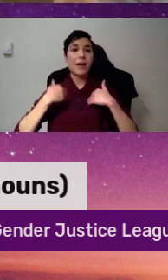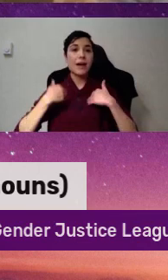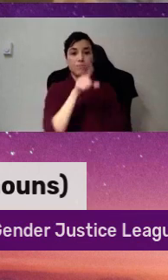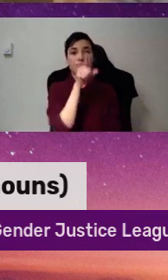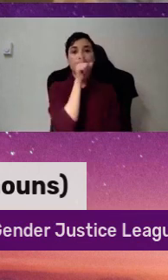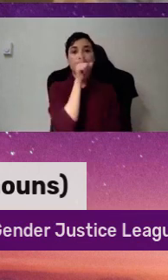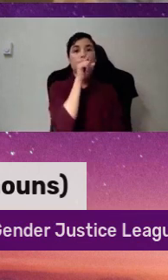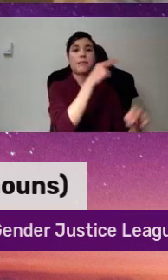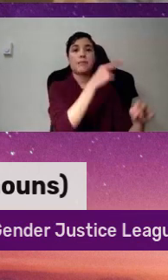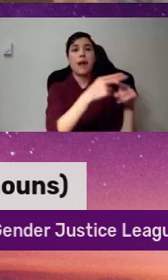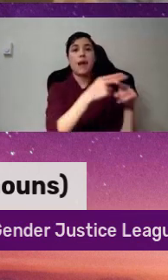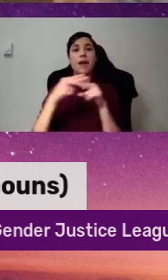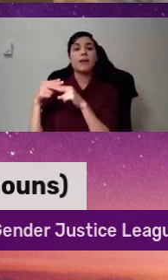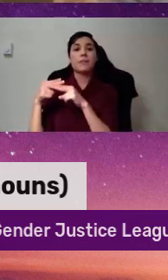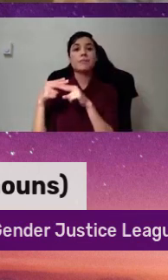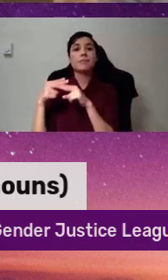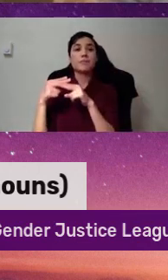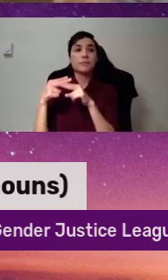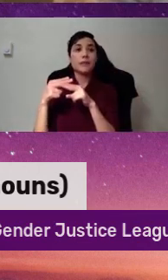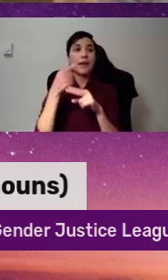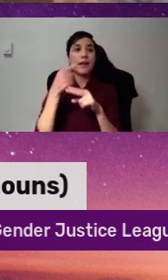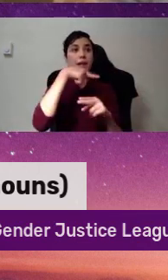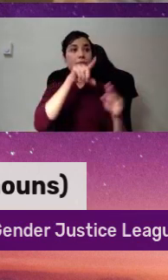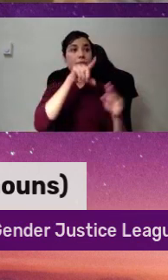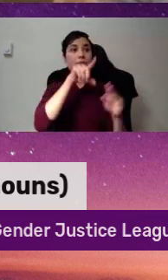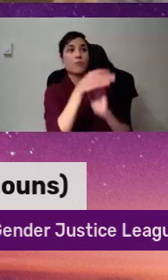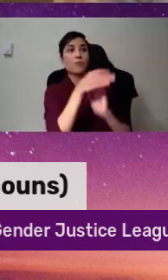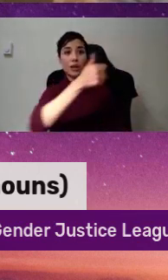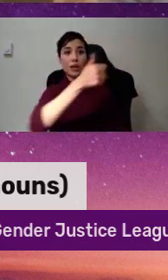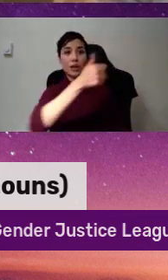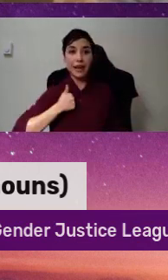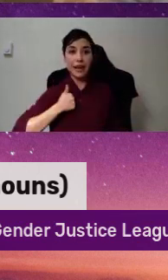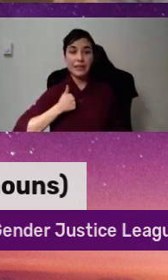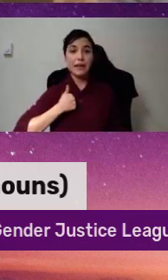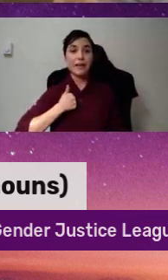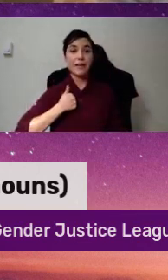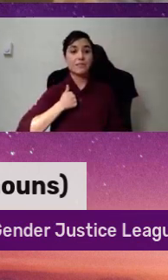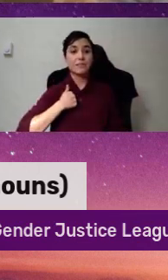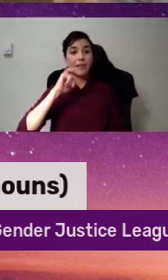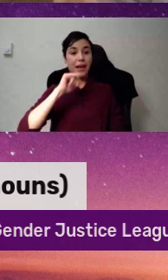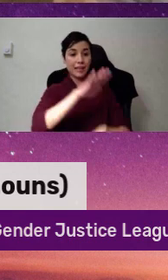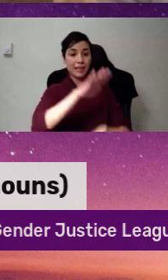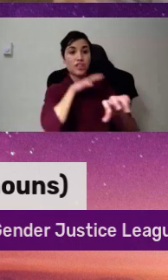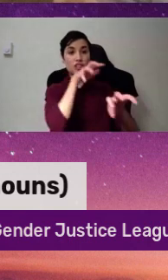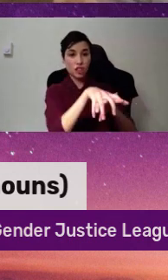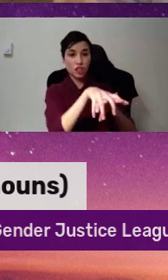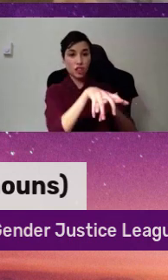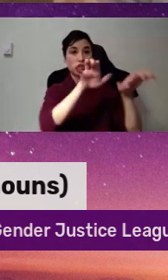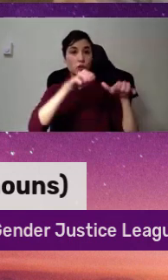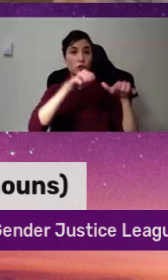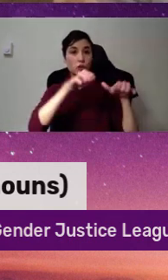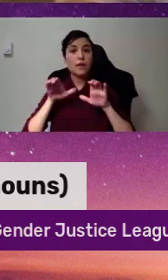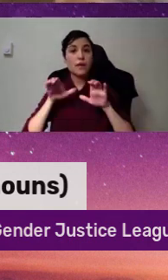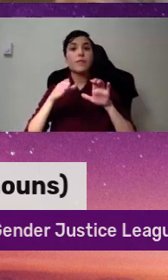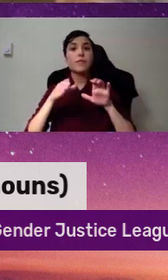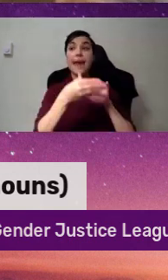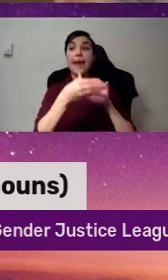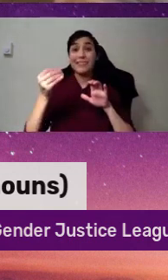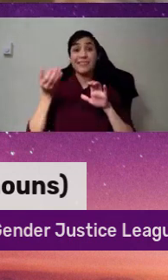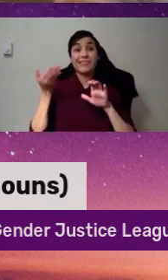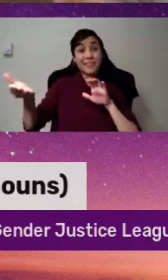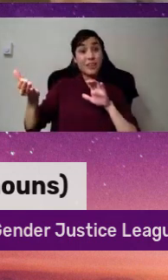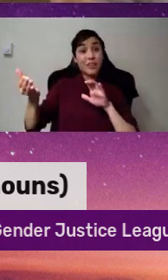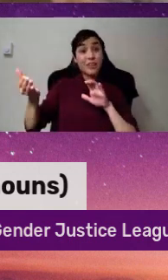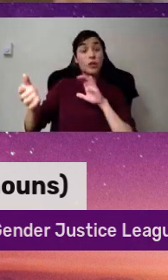Turtle Island, or also known as in a post-colonial setting, America, and how colonial settlers, when they first came to